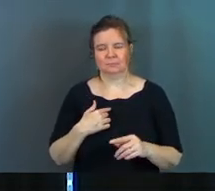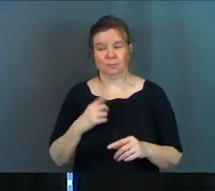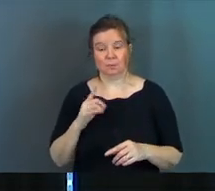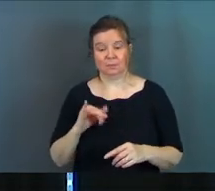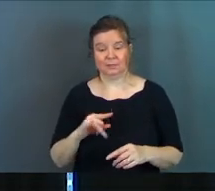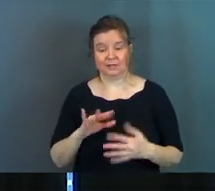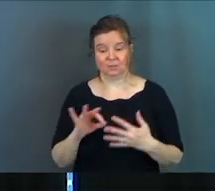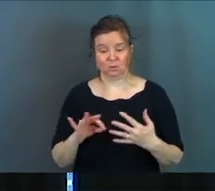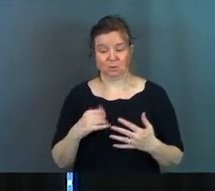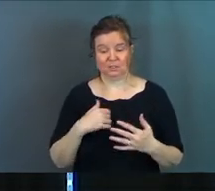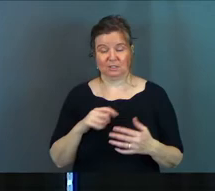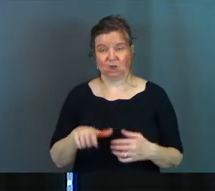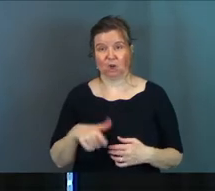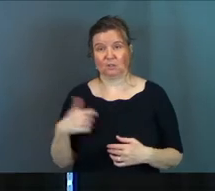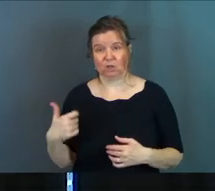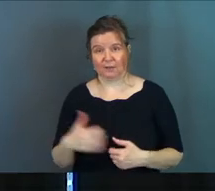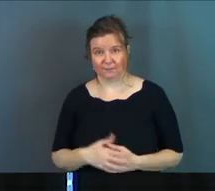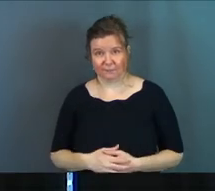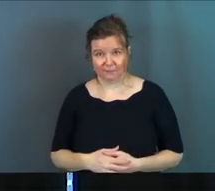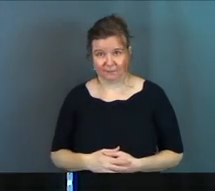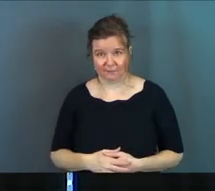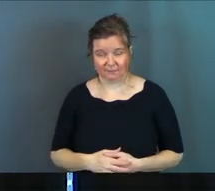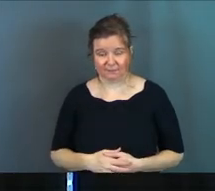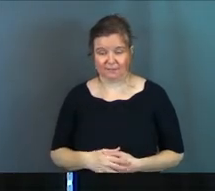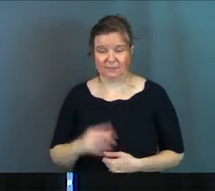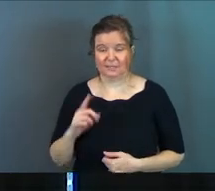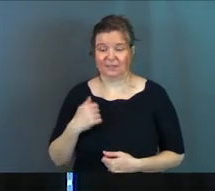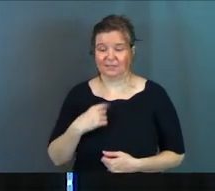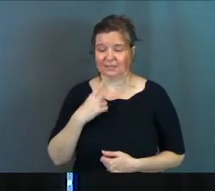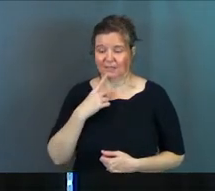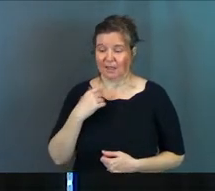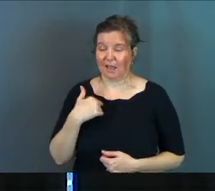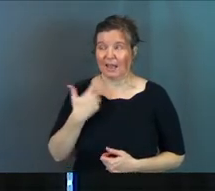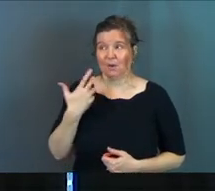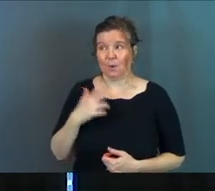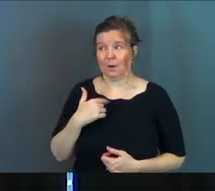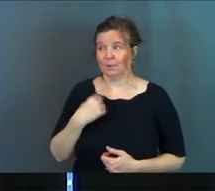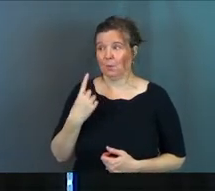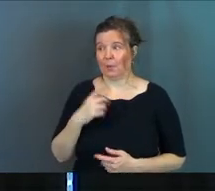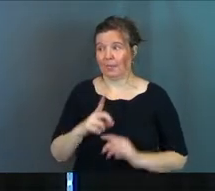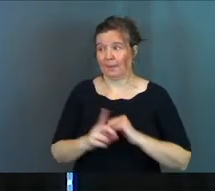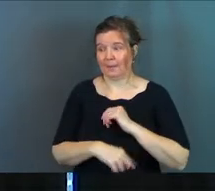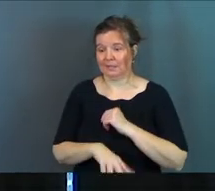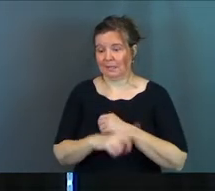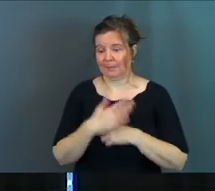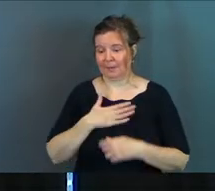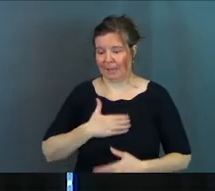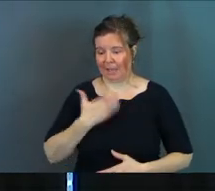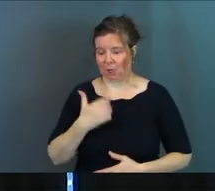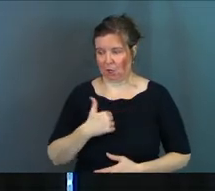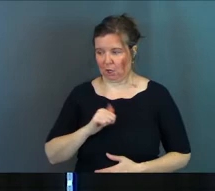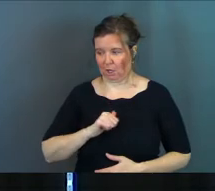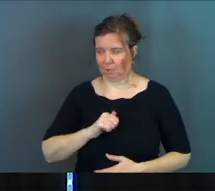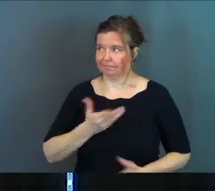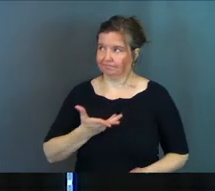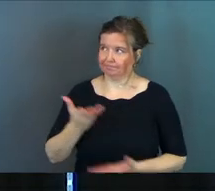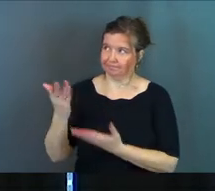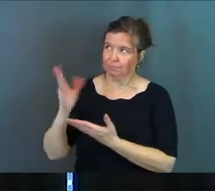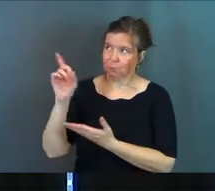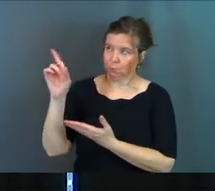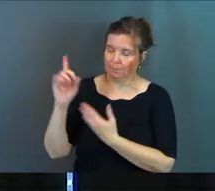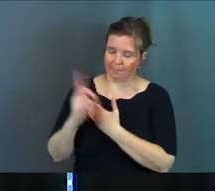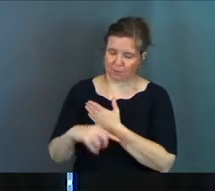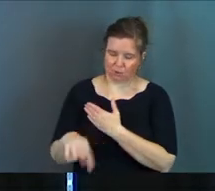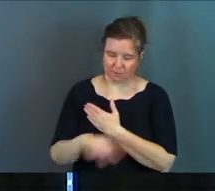what David is choosing is an alternative. David is saying, I don't want to be the one that punishes them in my anger, God. Why don't you punish